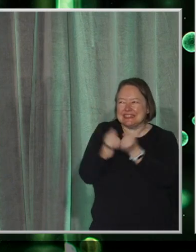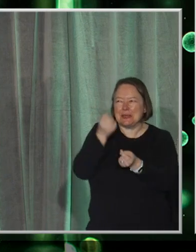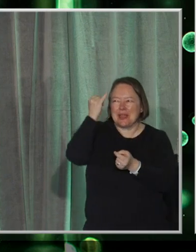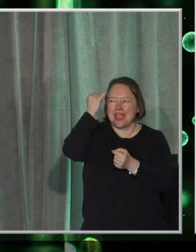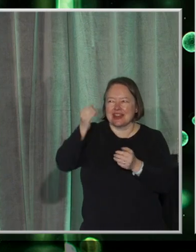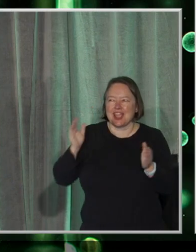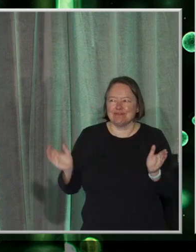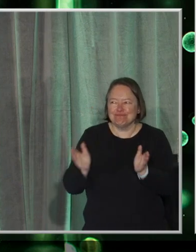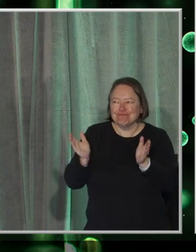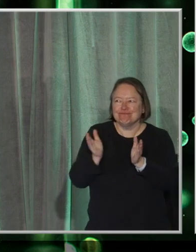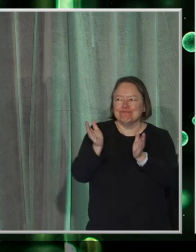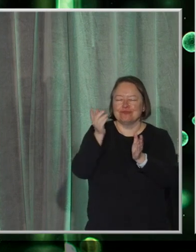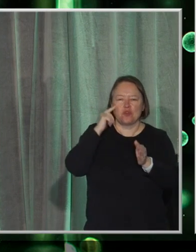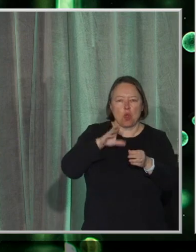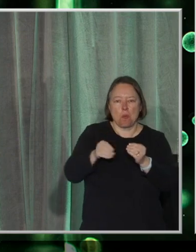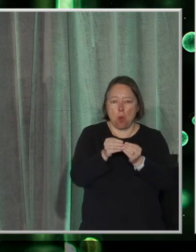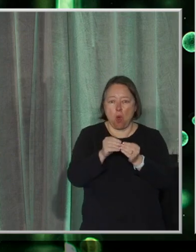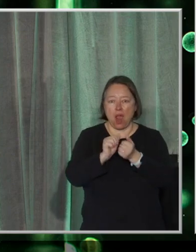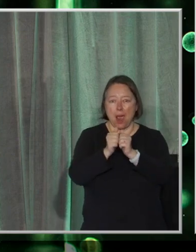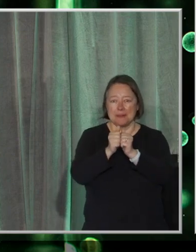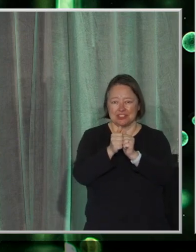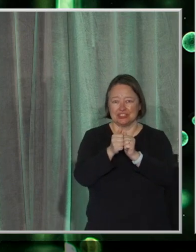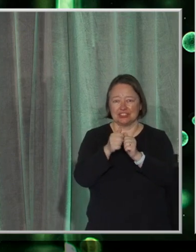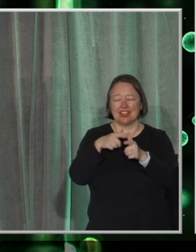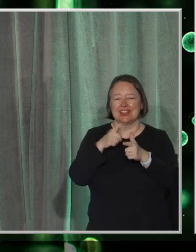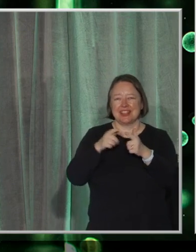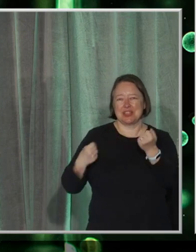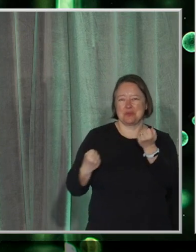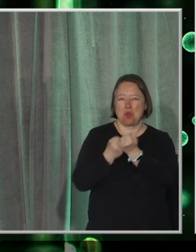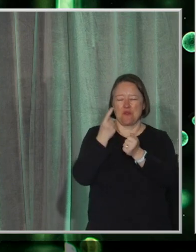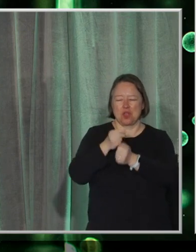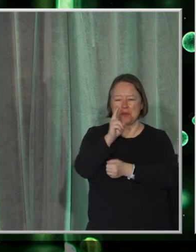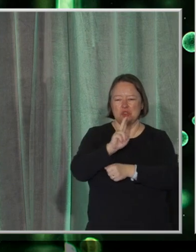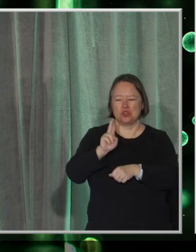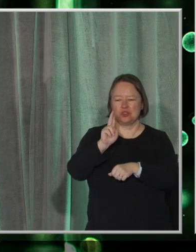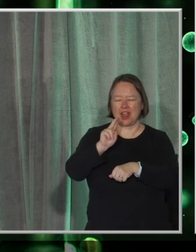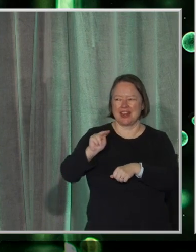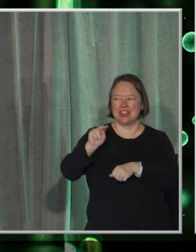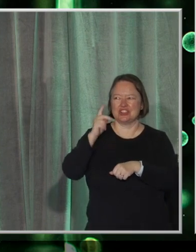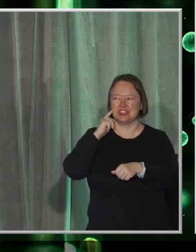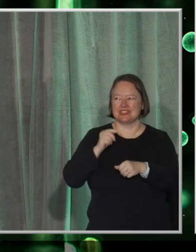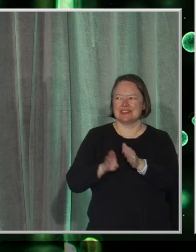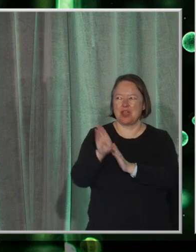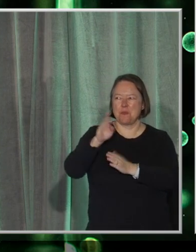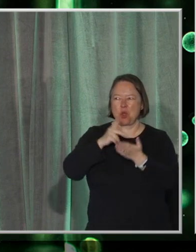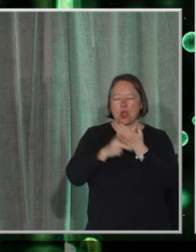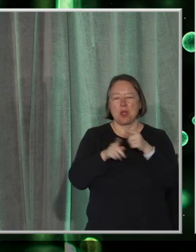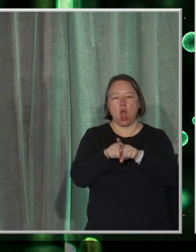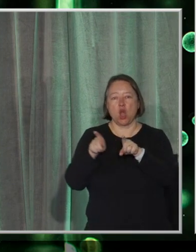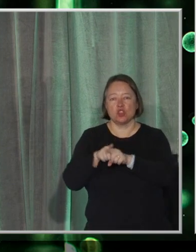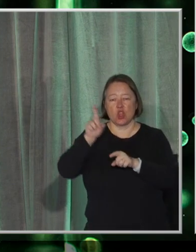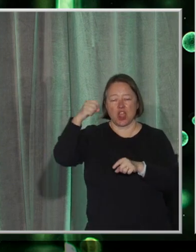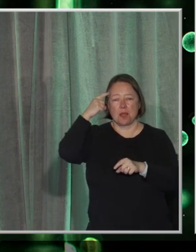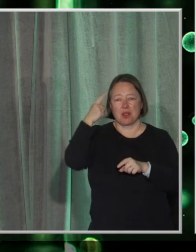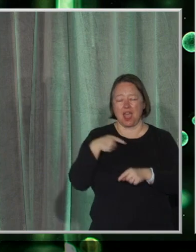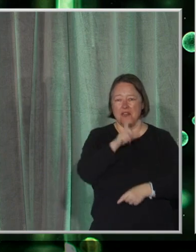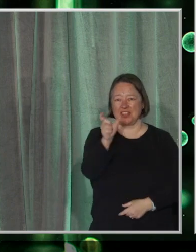forward to additional competitions, gaining support from the United Nations Development Program and the government of